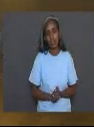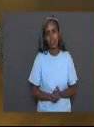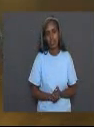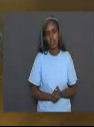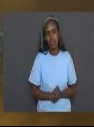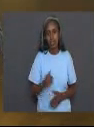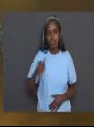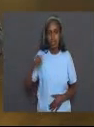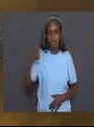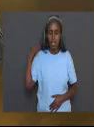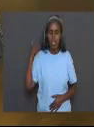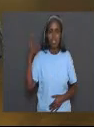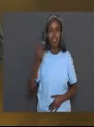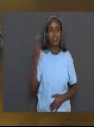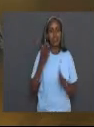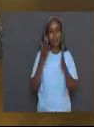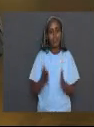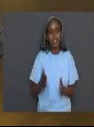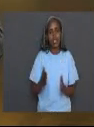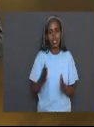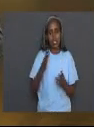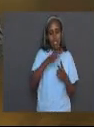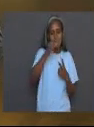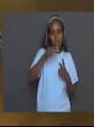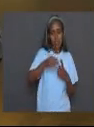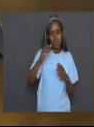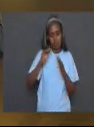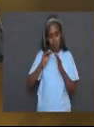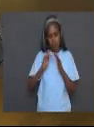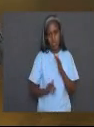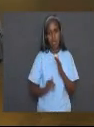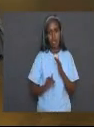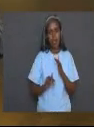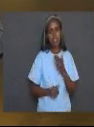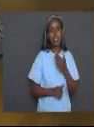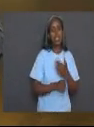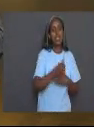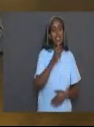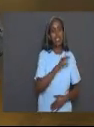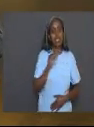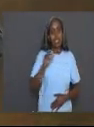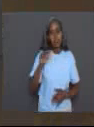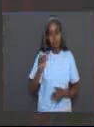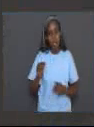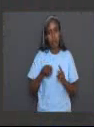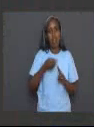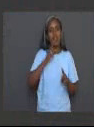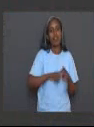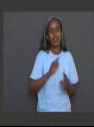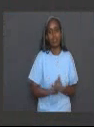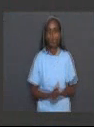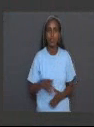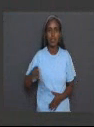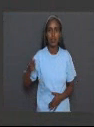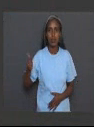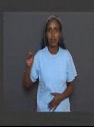Other investors prefer to minimize risk for a minimal return.